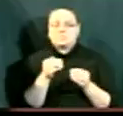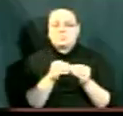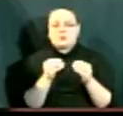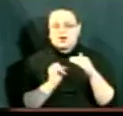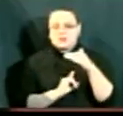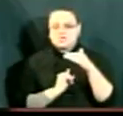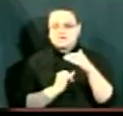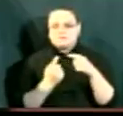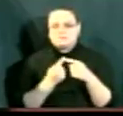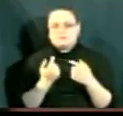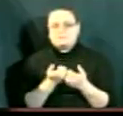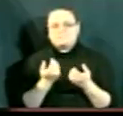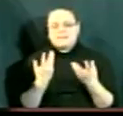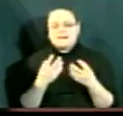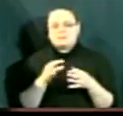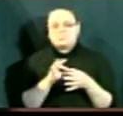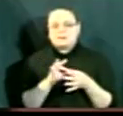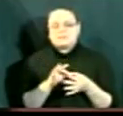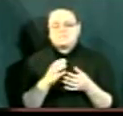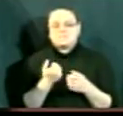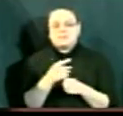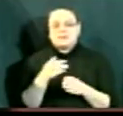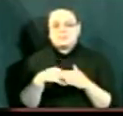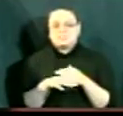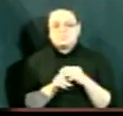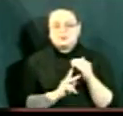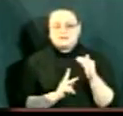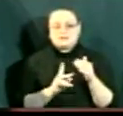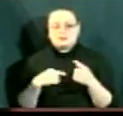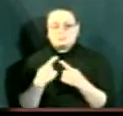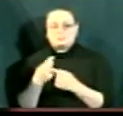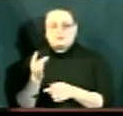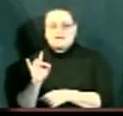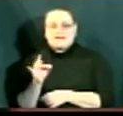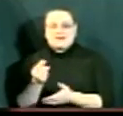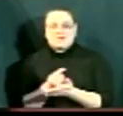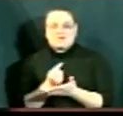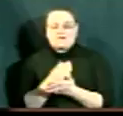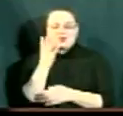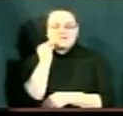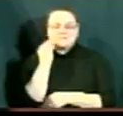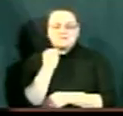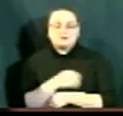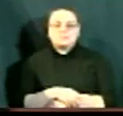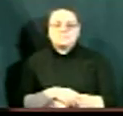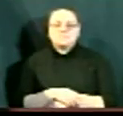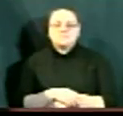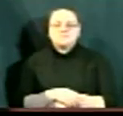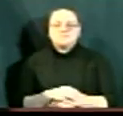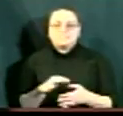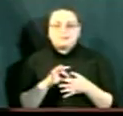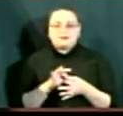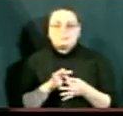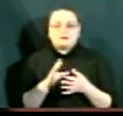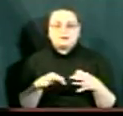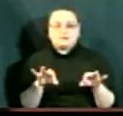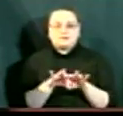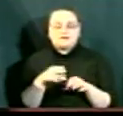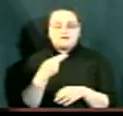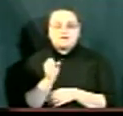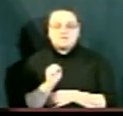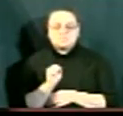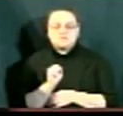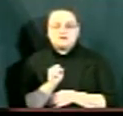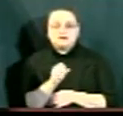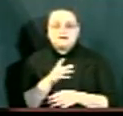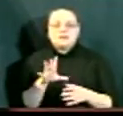from the many relationships they have made throughout their kindergarten through 8th grade experiences. These relationships matter in high school.